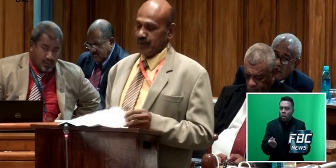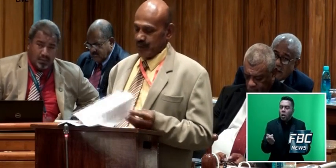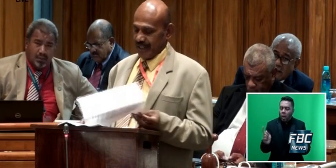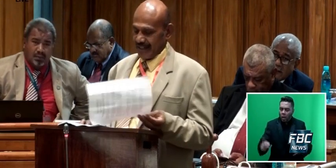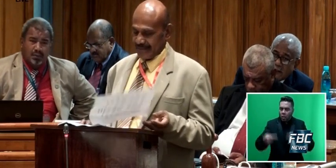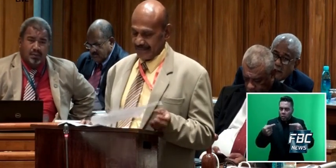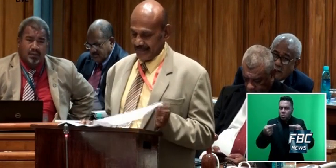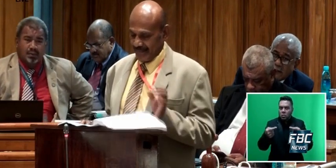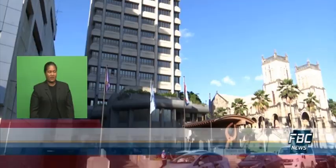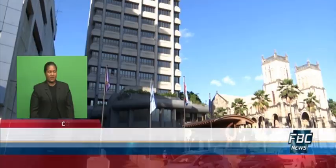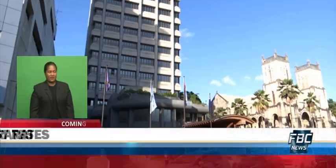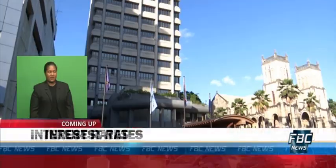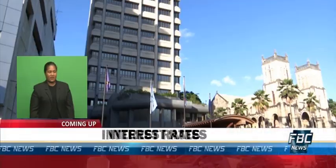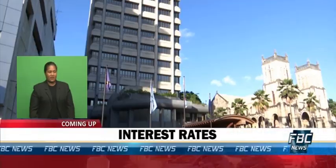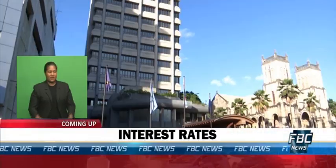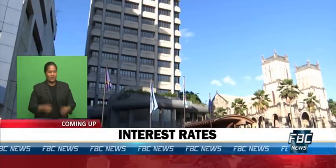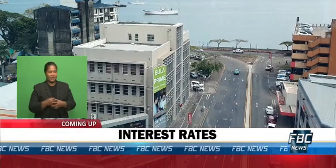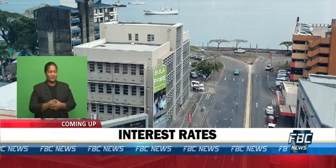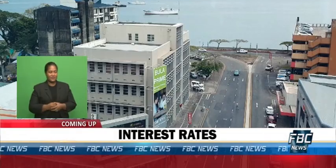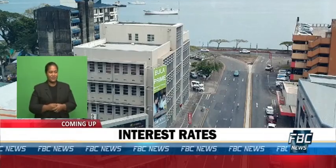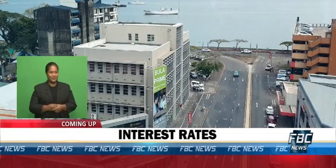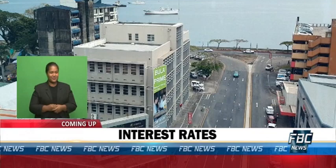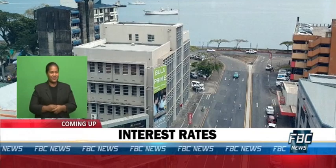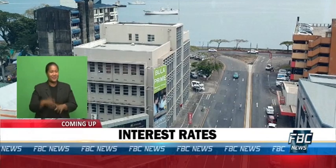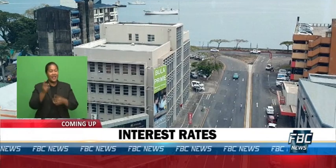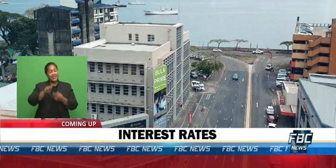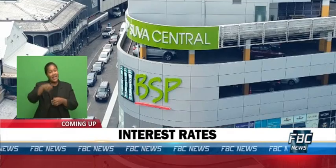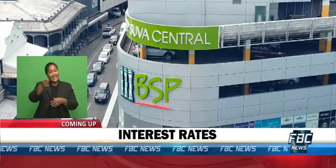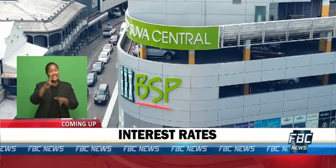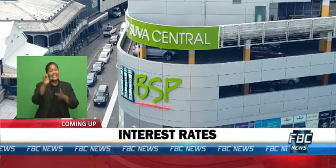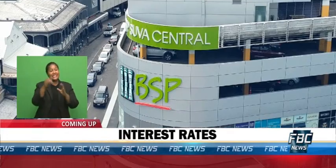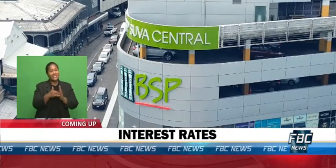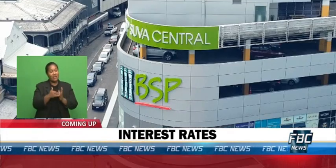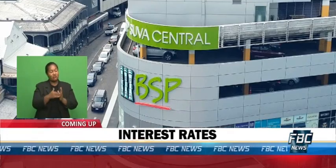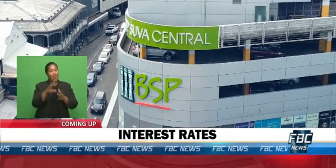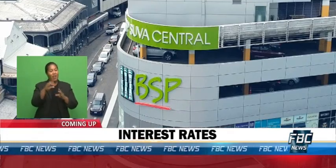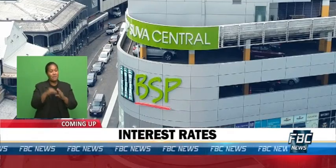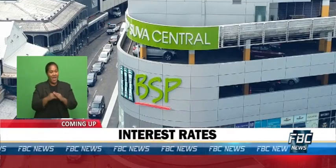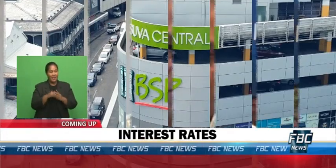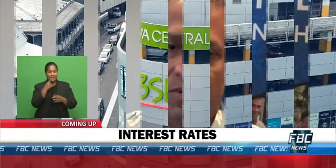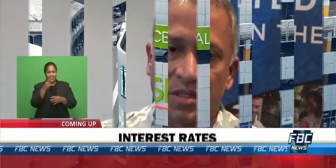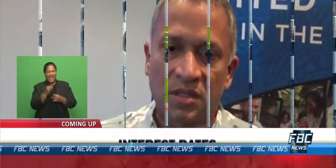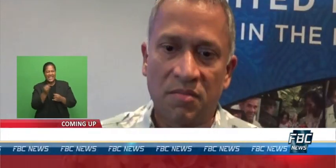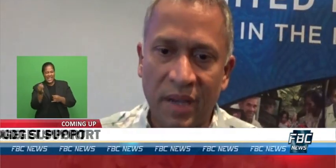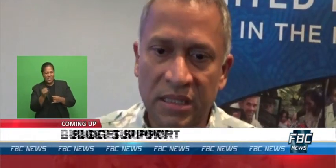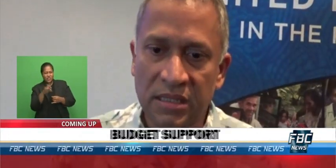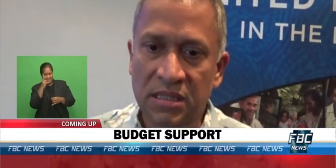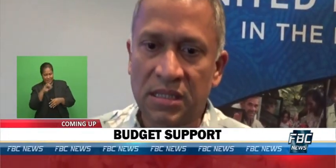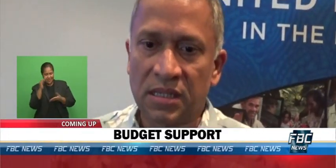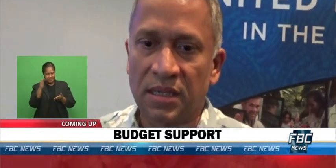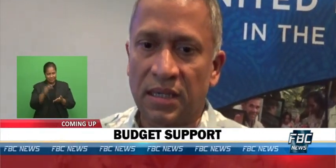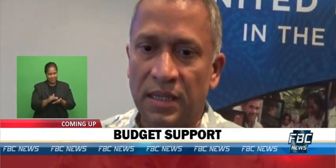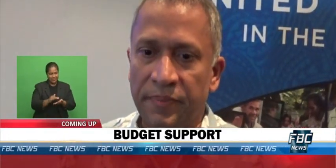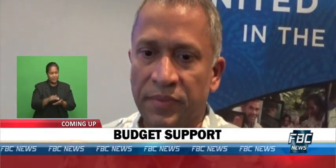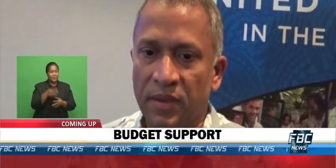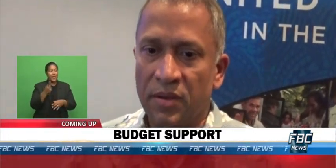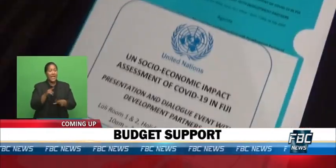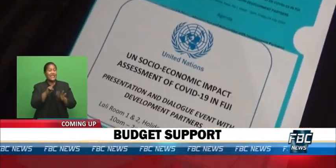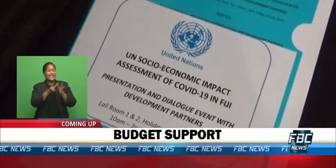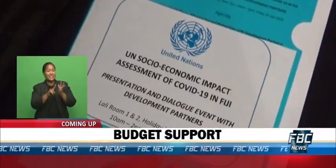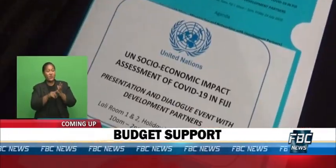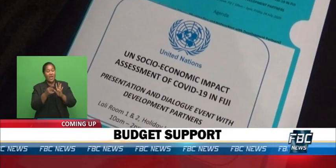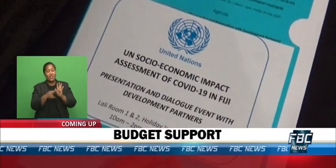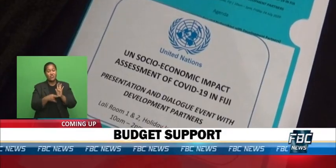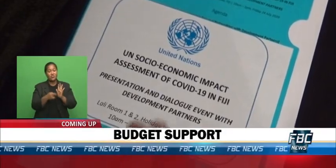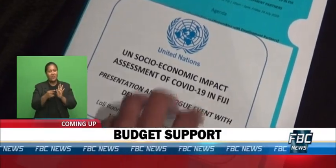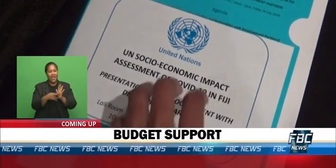in between. Up ahead, central bank says interest rates can come down. And EU and UN